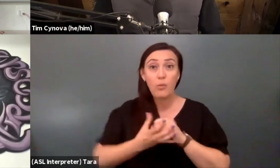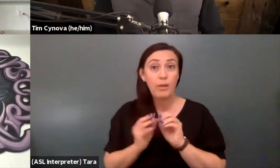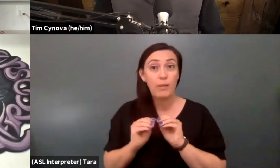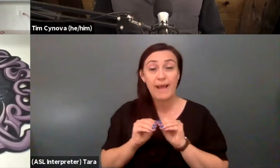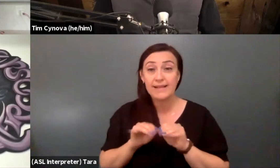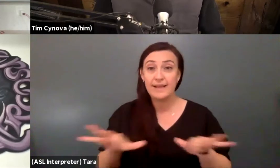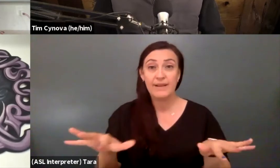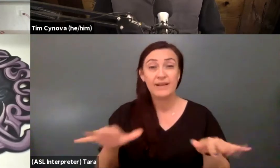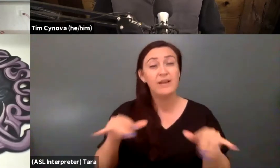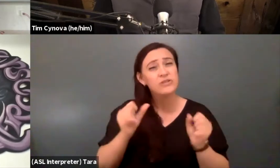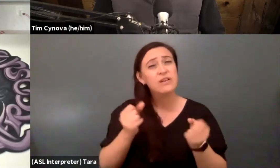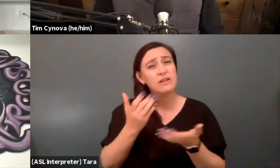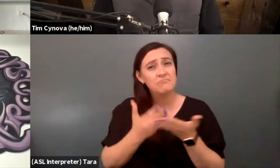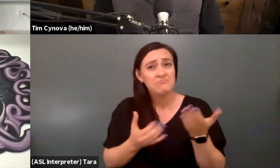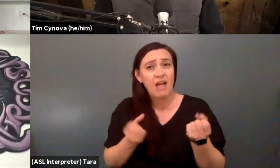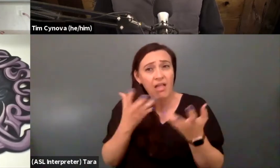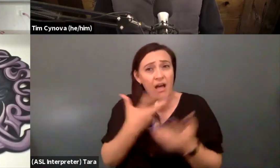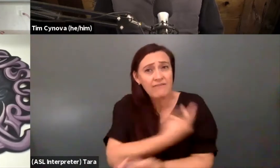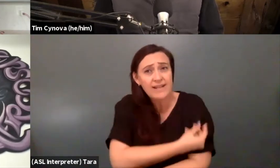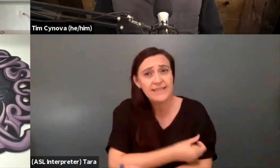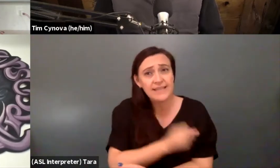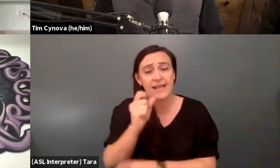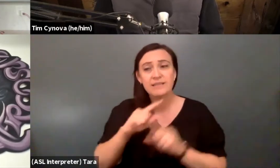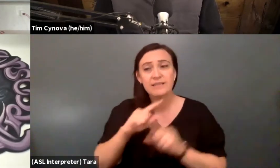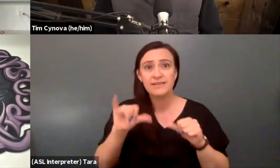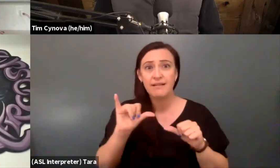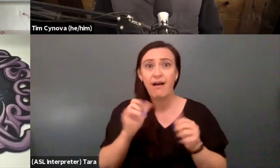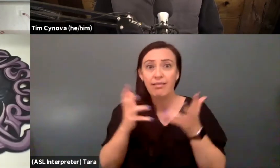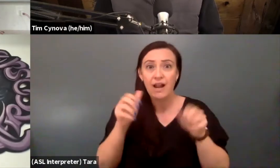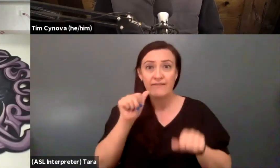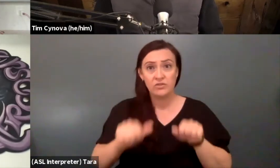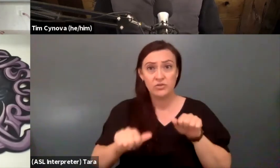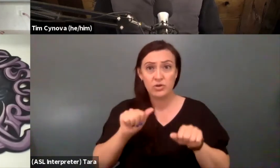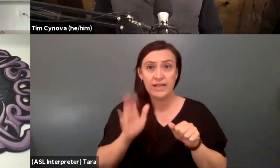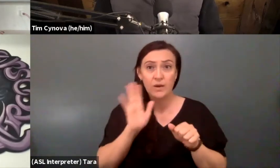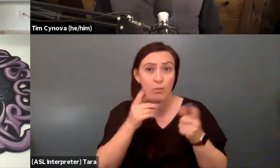great deal of uncertainty with where we are in life and our health, and